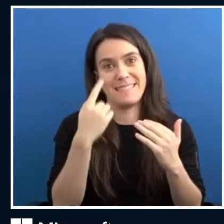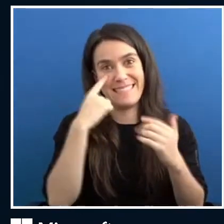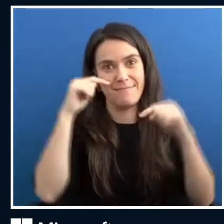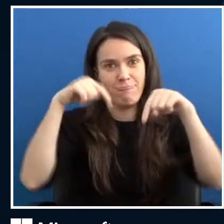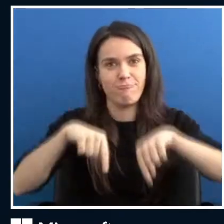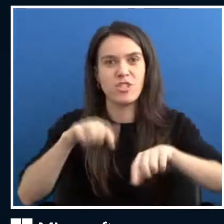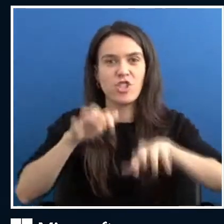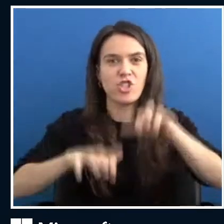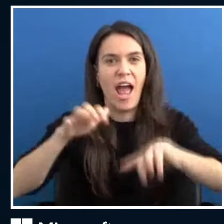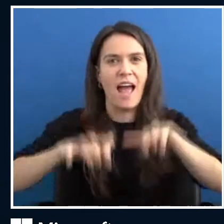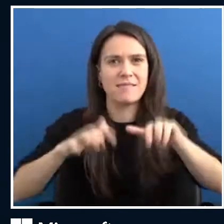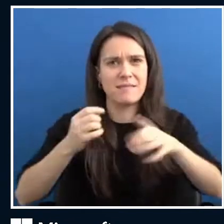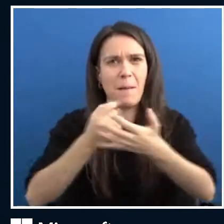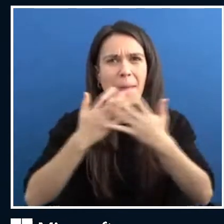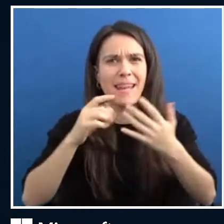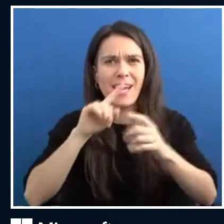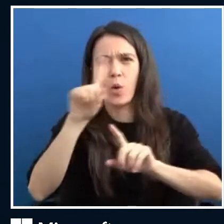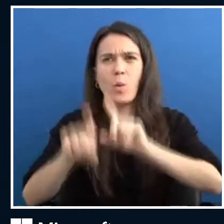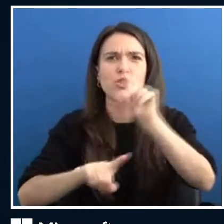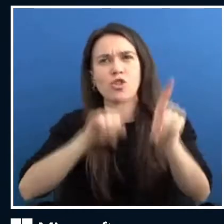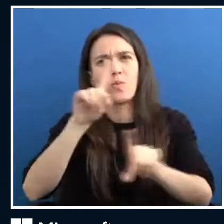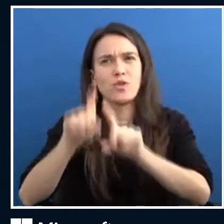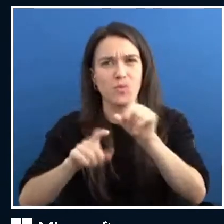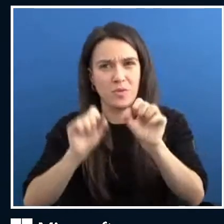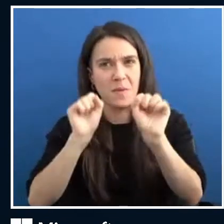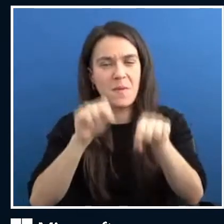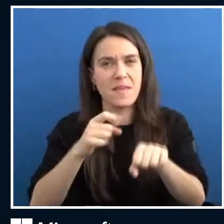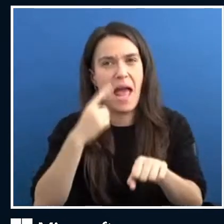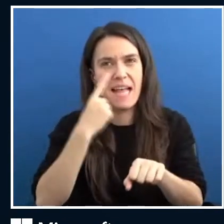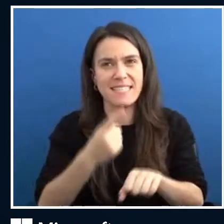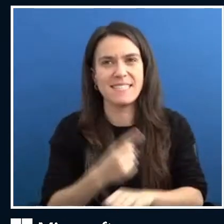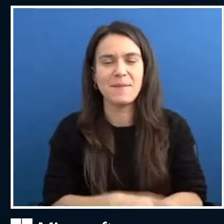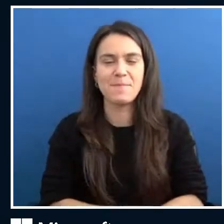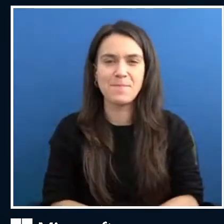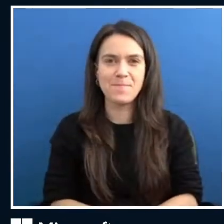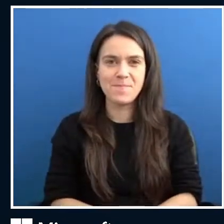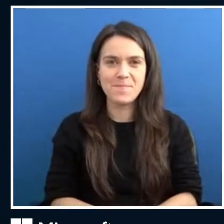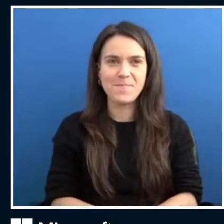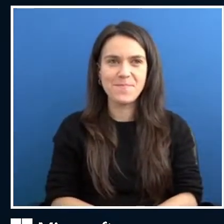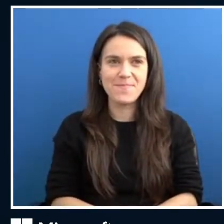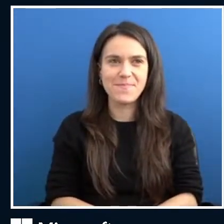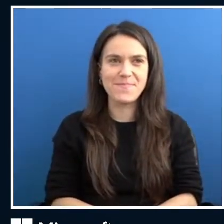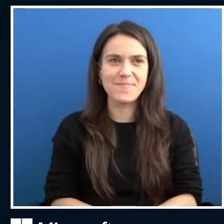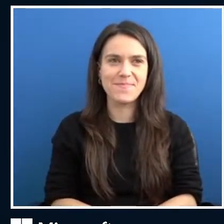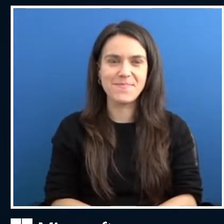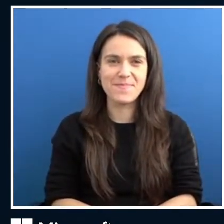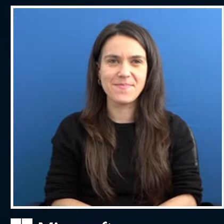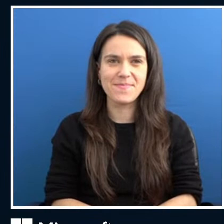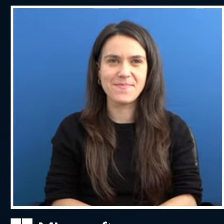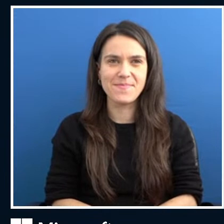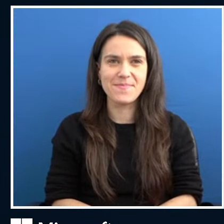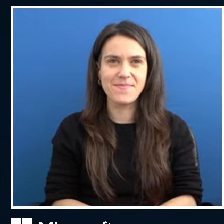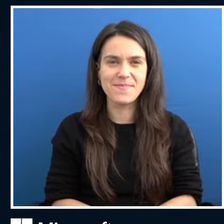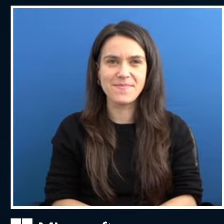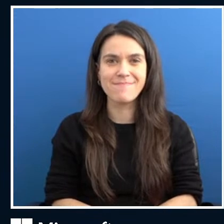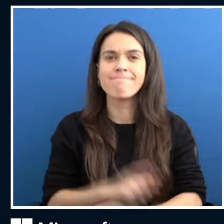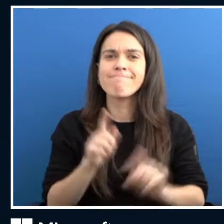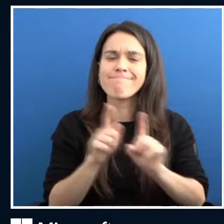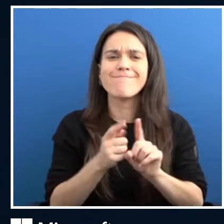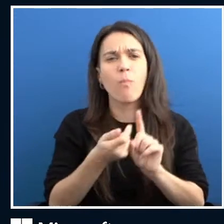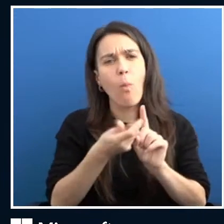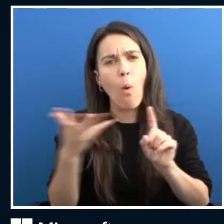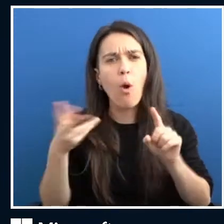questions there on the web page. Sure. But we will also have all of the resources at